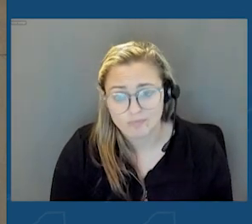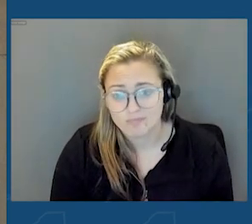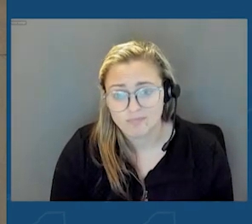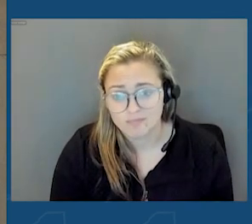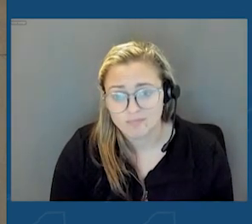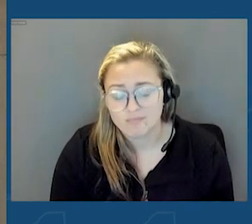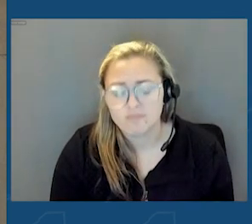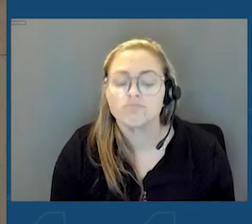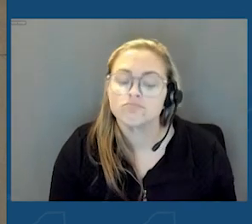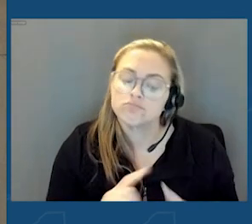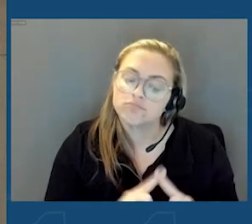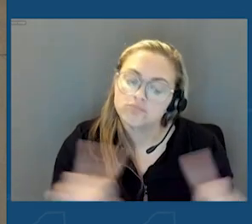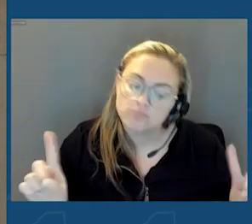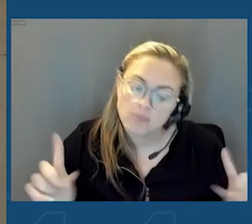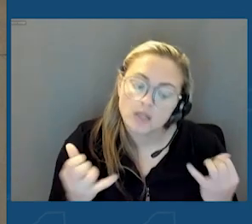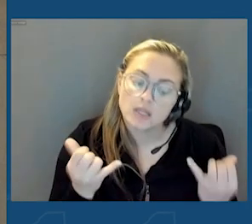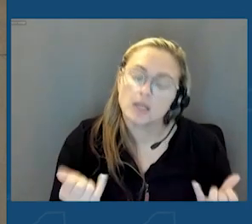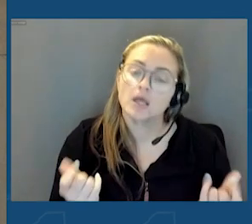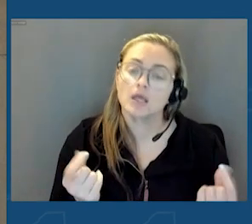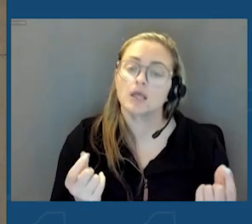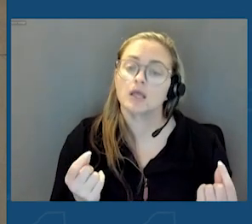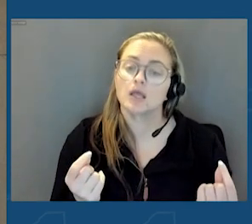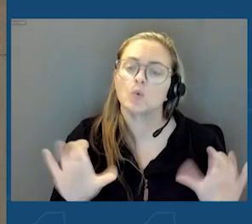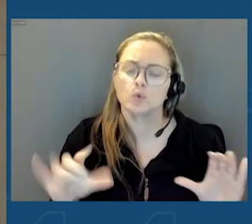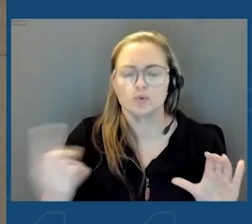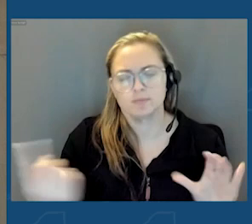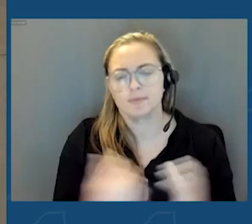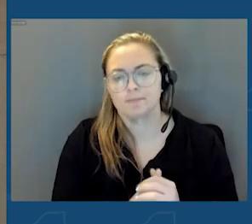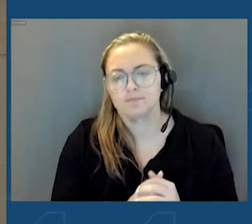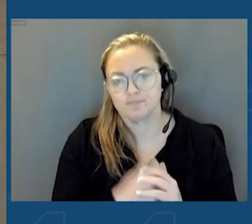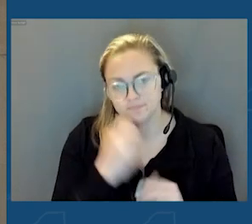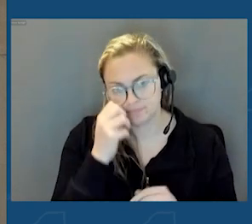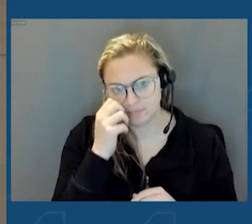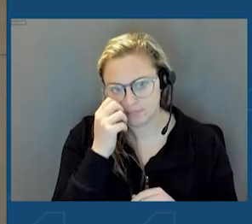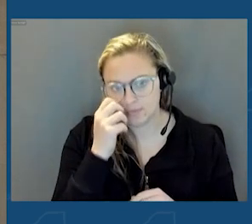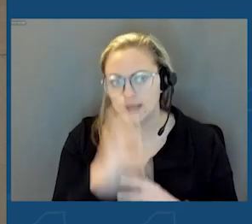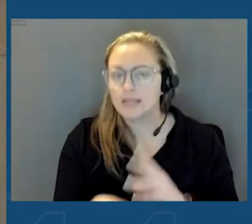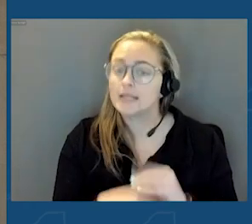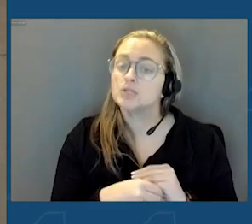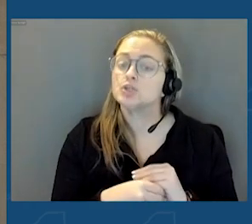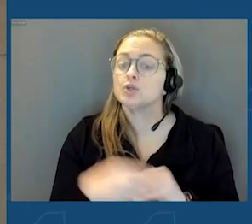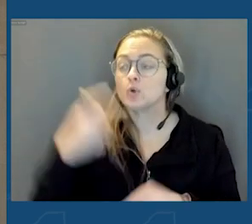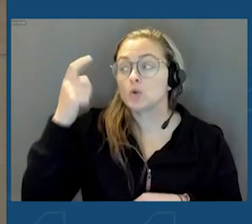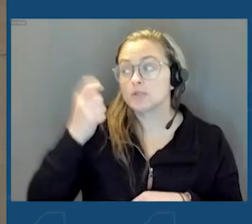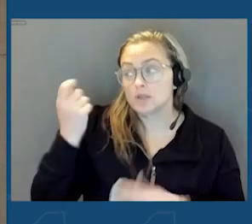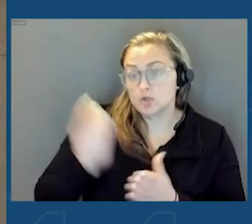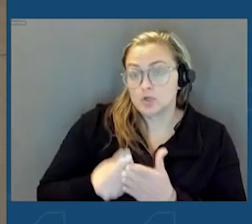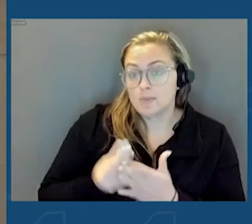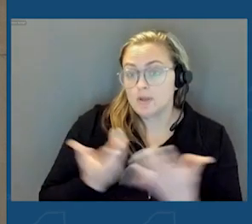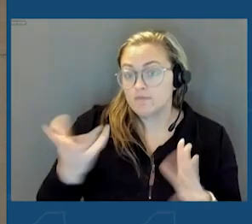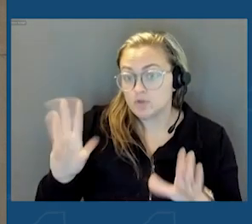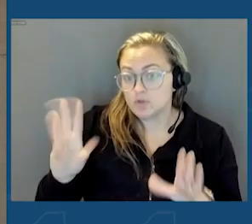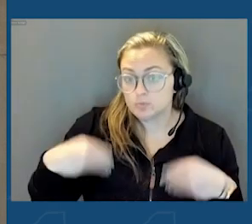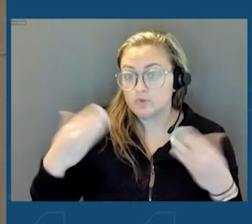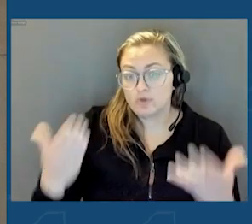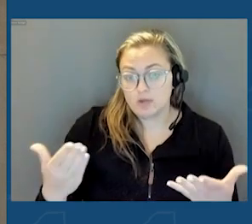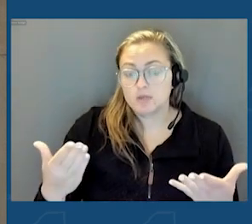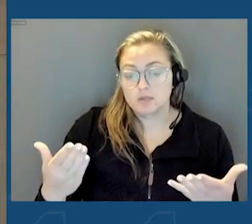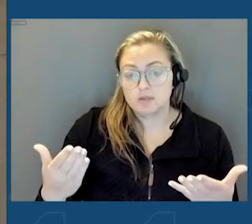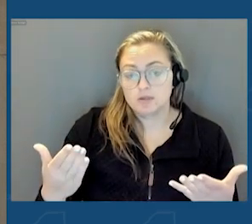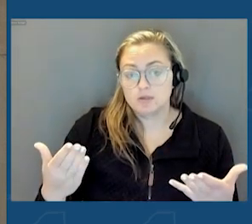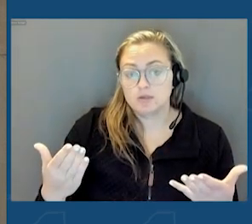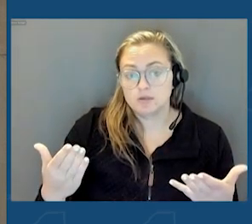But today we're going to do something about it. In addition to the scholarship money that the governor has provided over